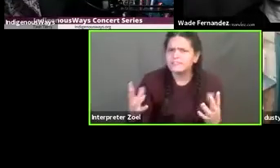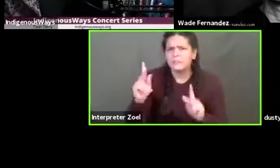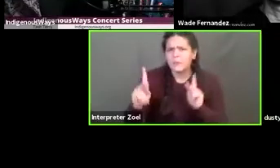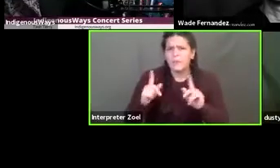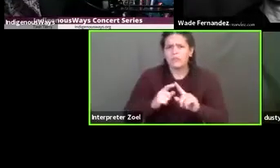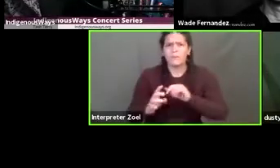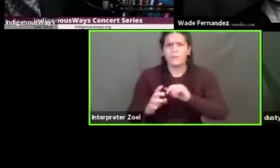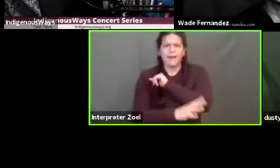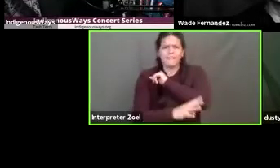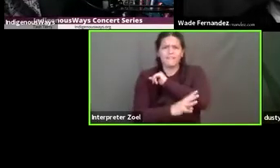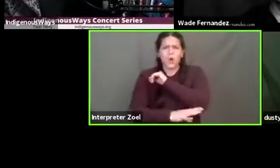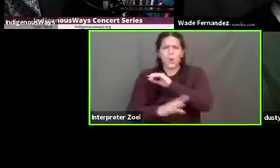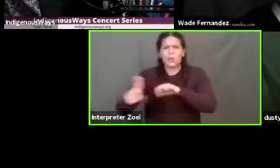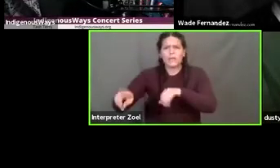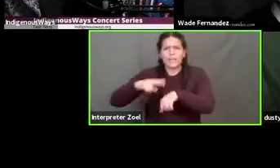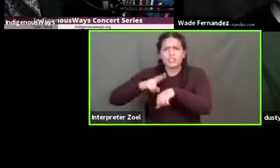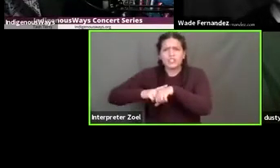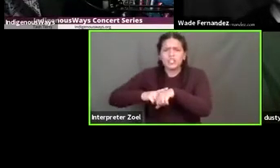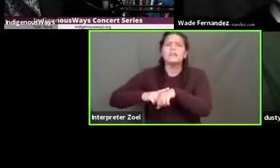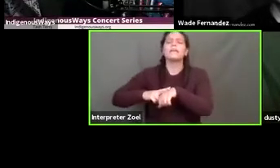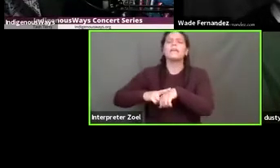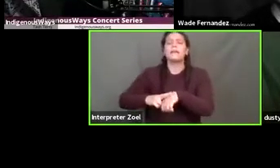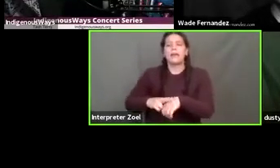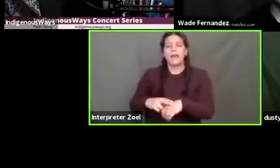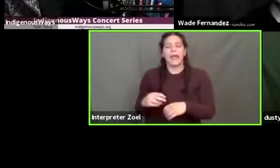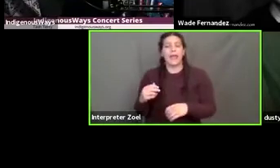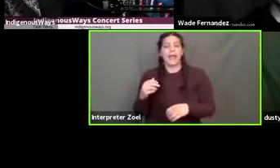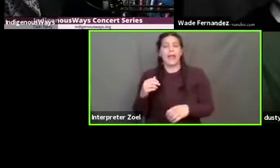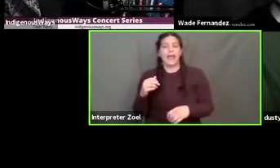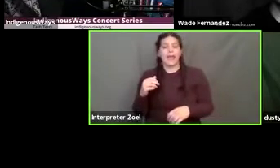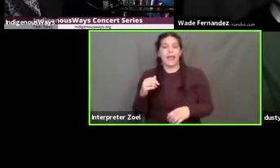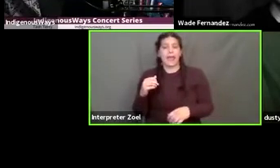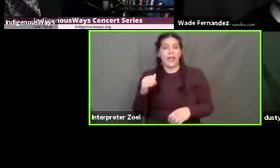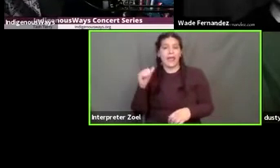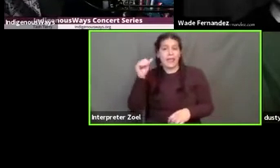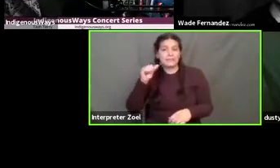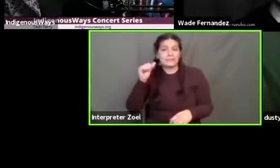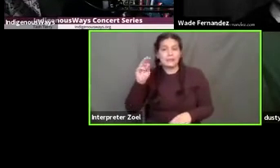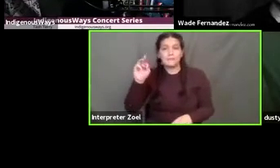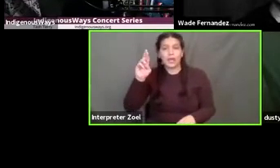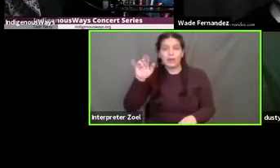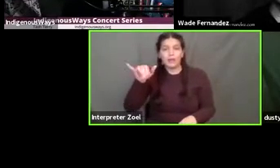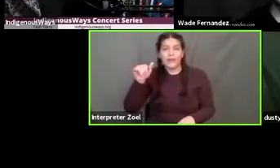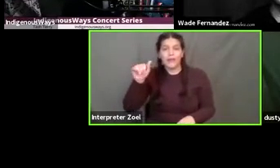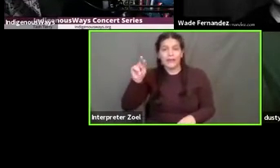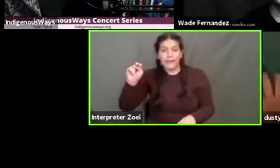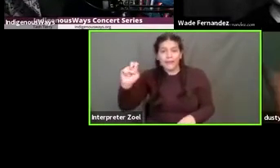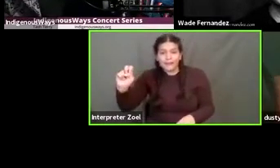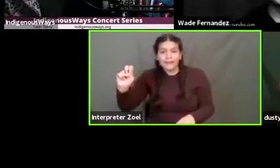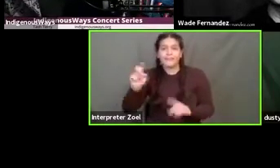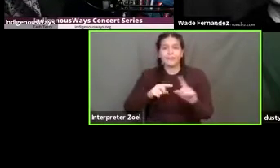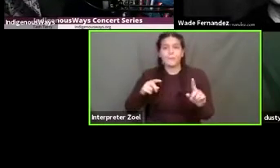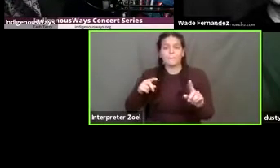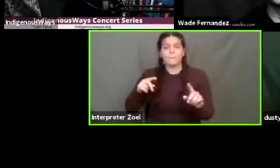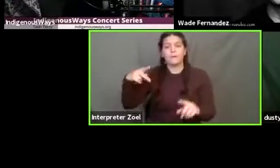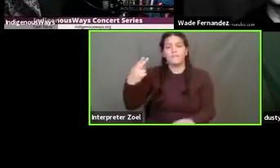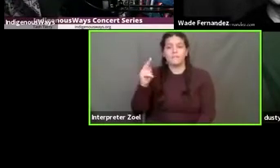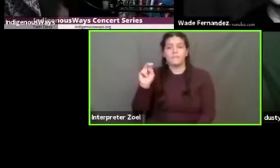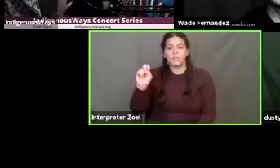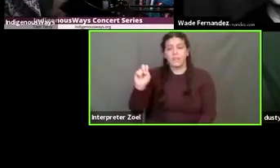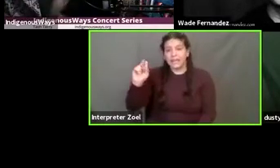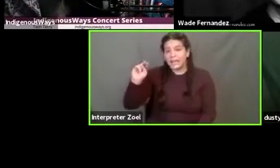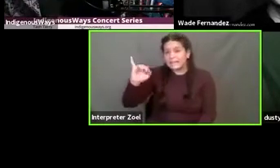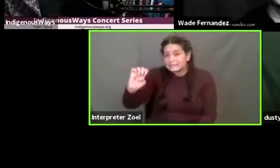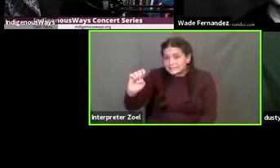Nation. Auntie Marianne Tagaban from Phoenix is in tonight, and a bunch of others. And